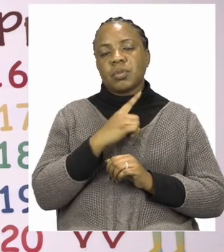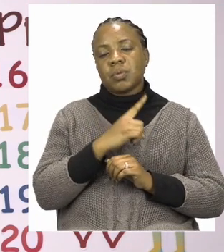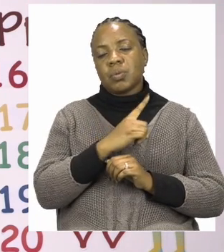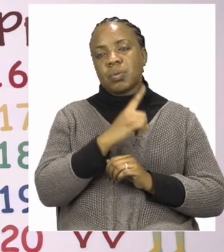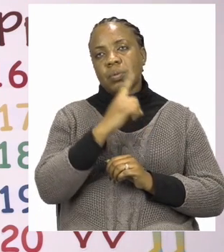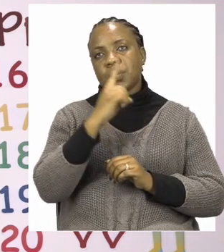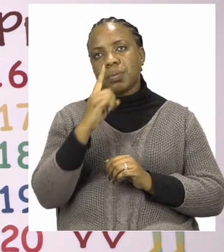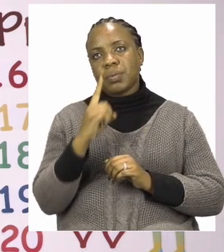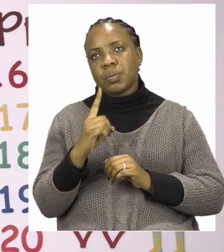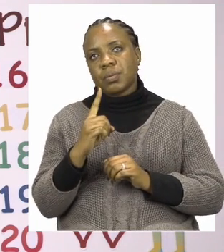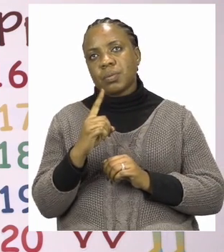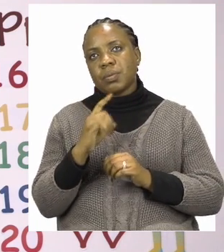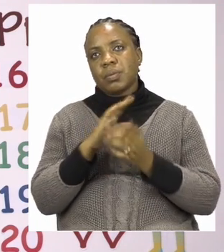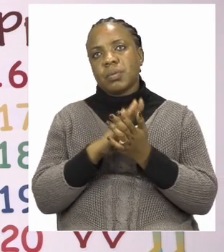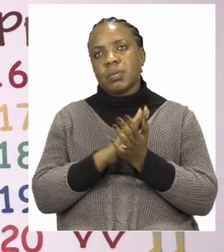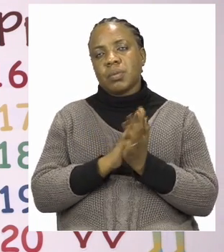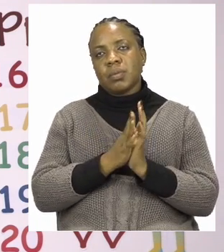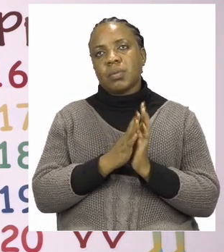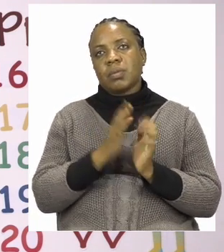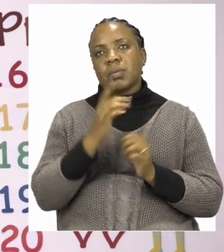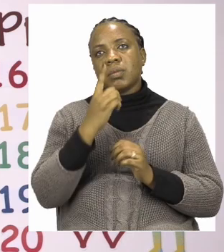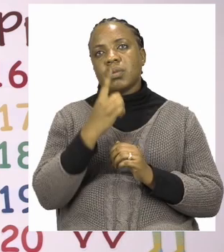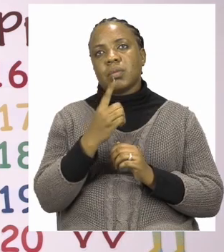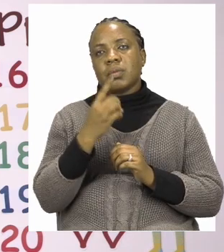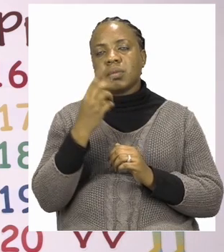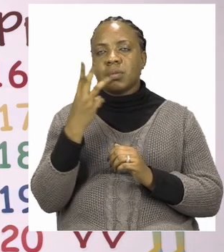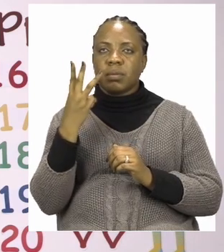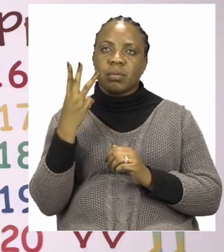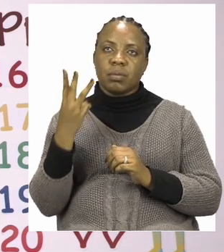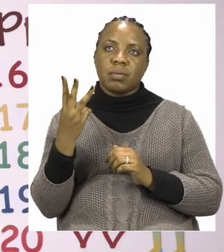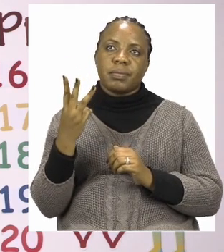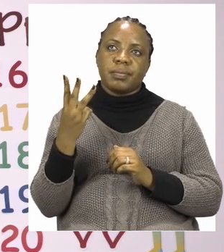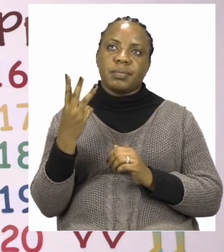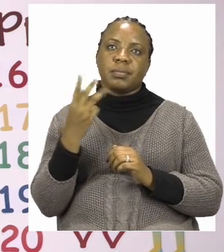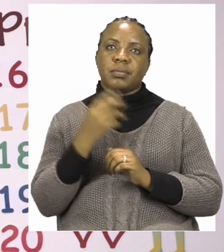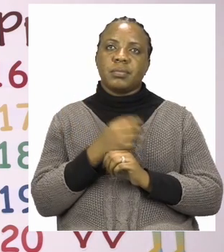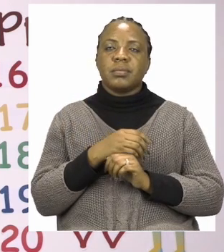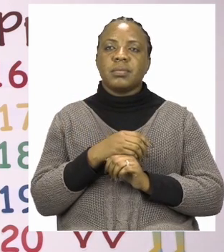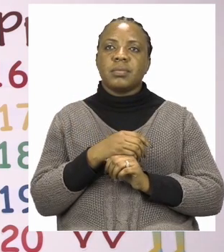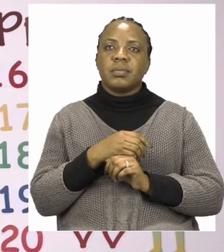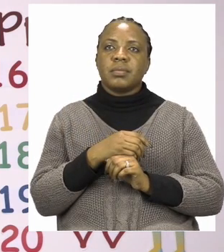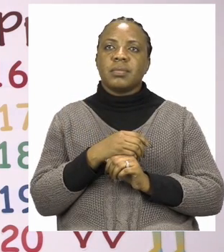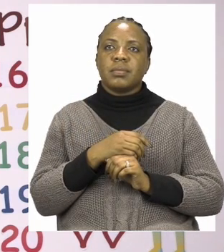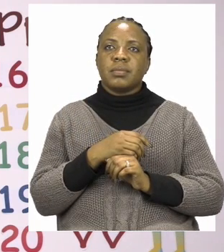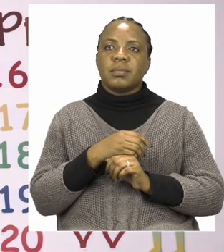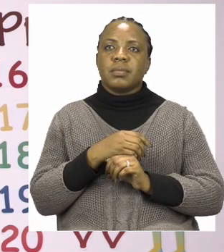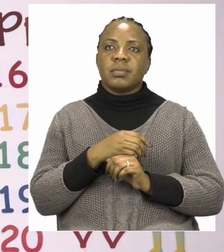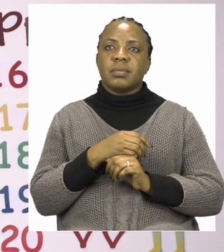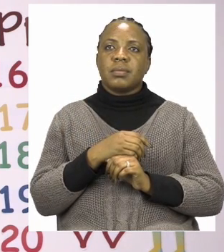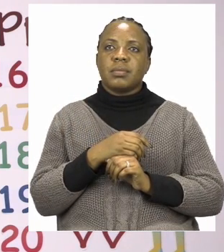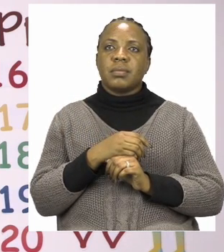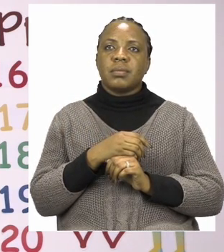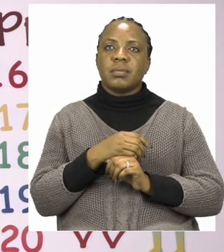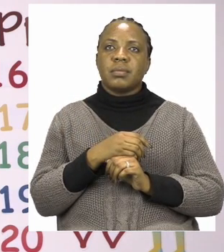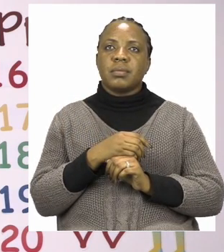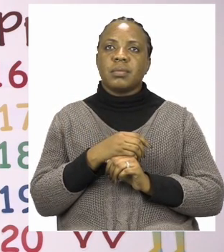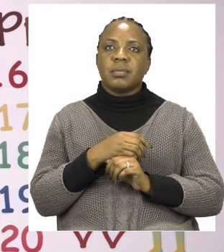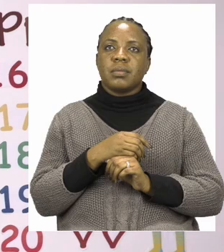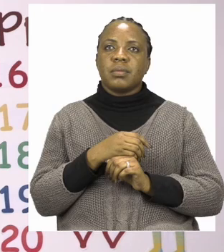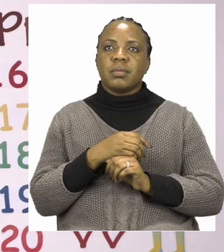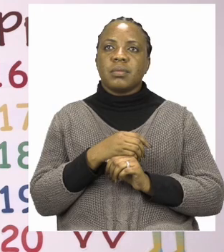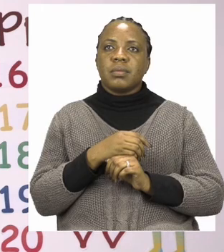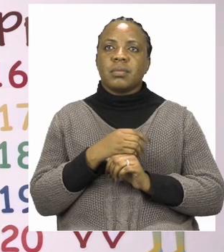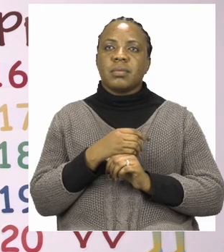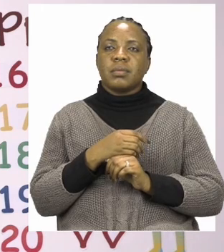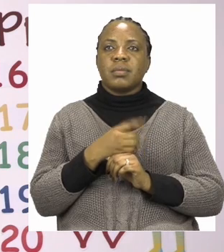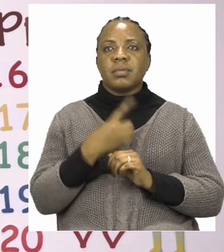gives that bag of 10 to 3 to make it 13. Now we can subtract.